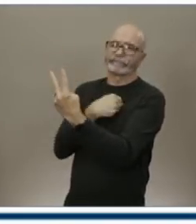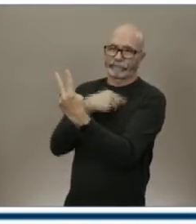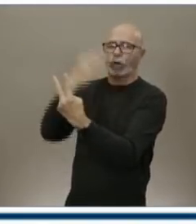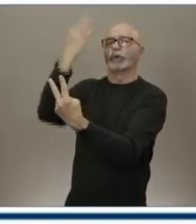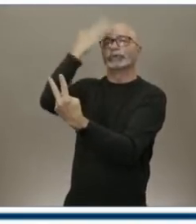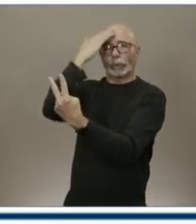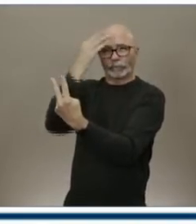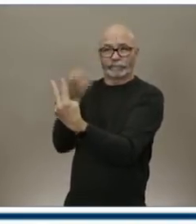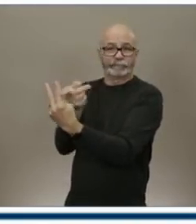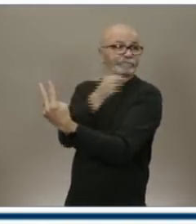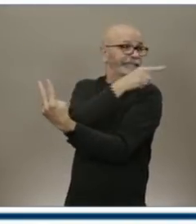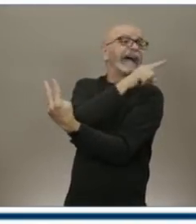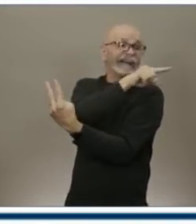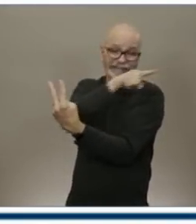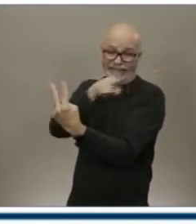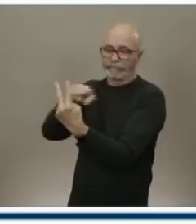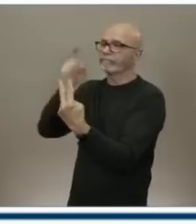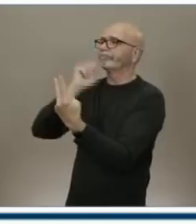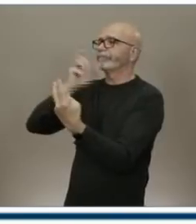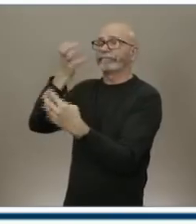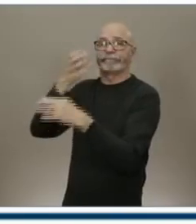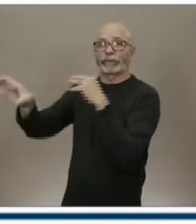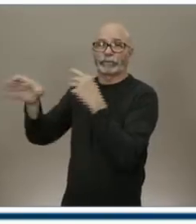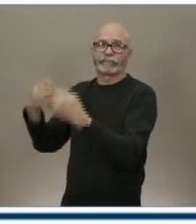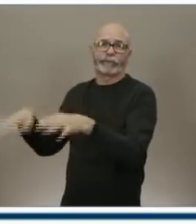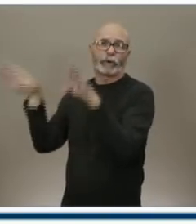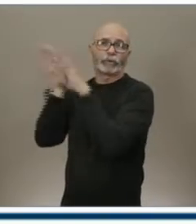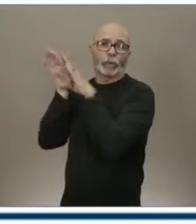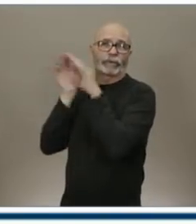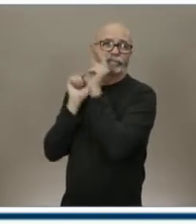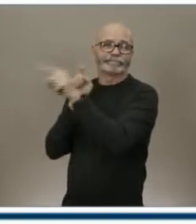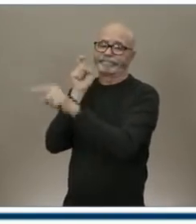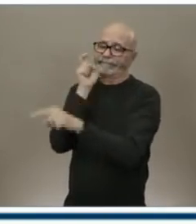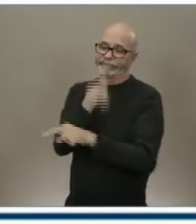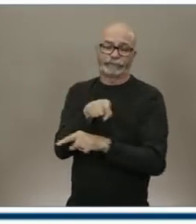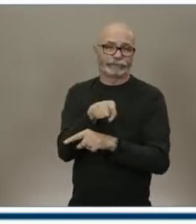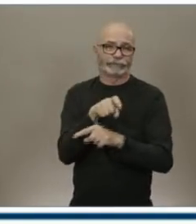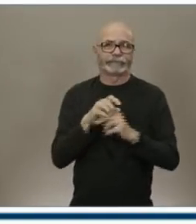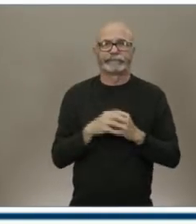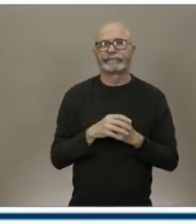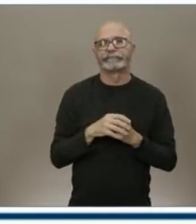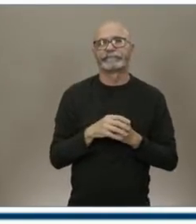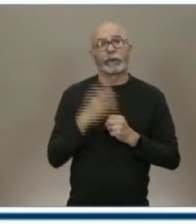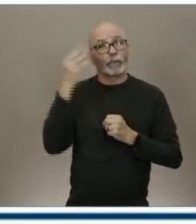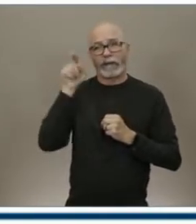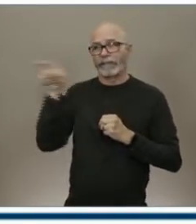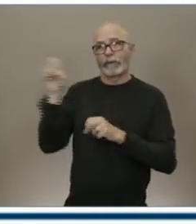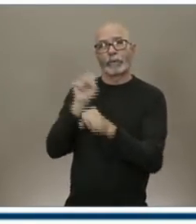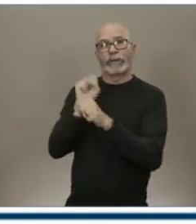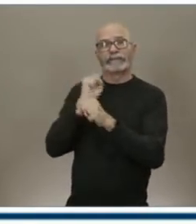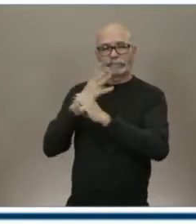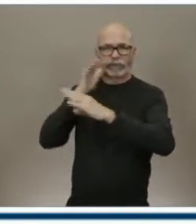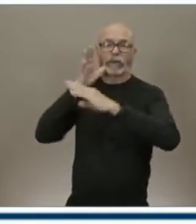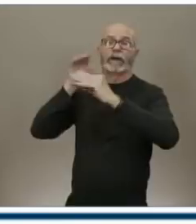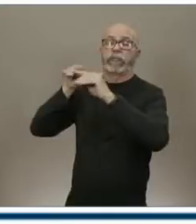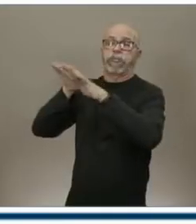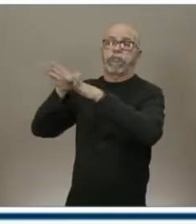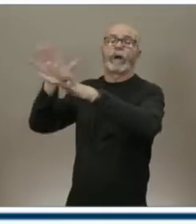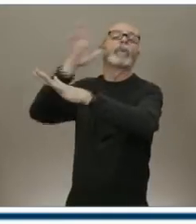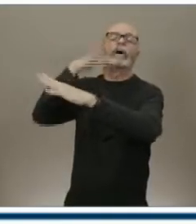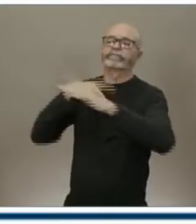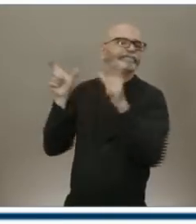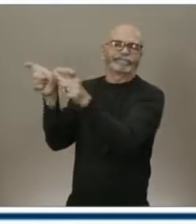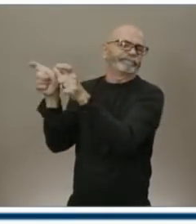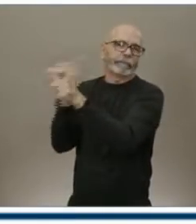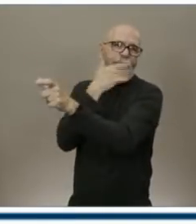aggressive steps of calling this an outbreak in the workplace and doing what we're doing in terms of shutting down